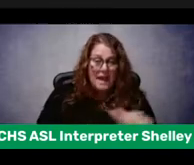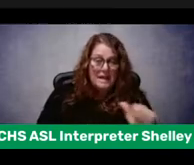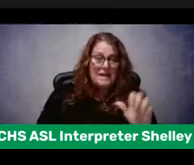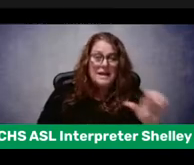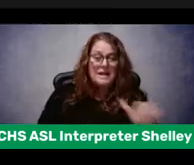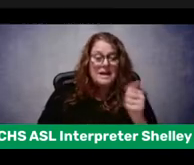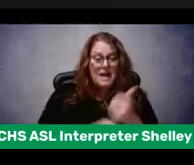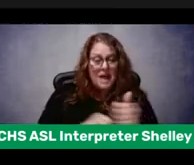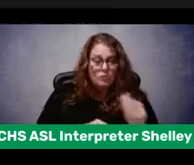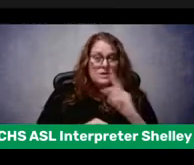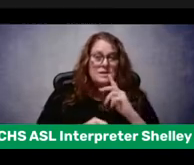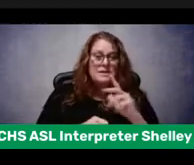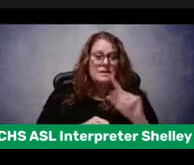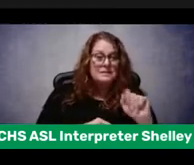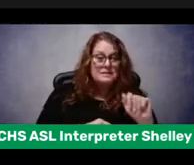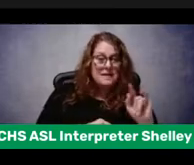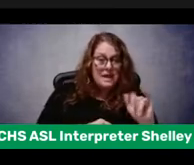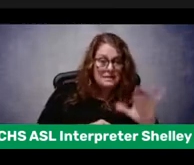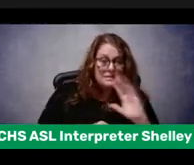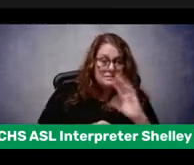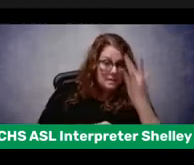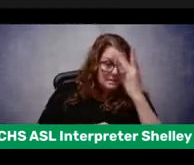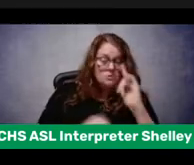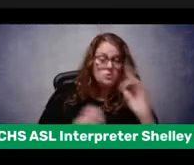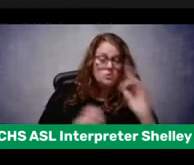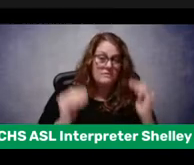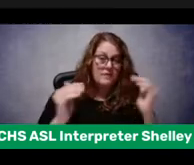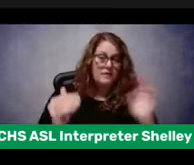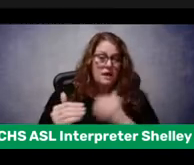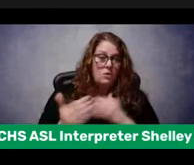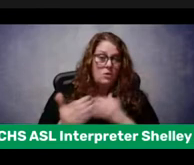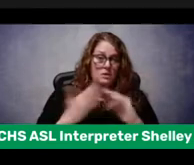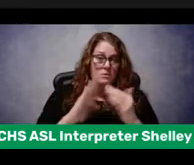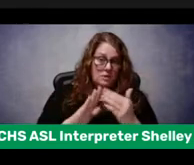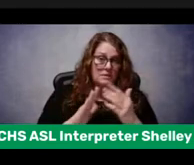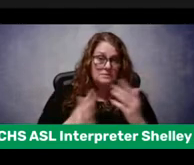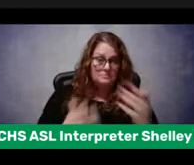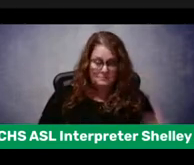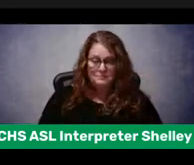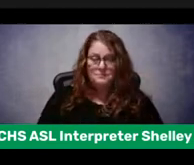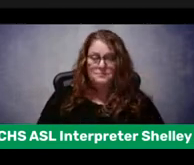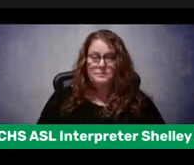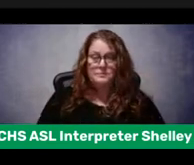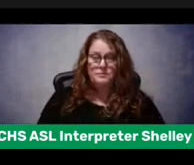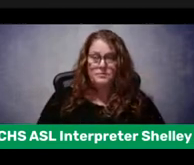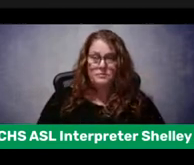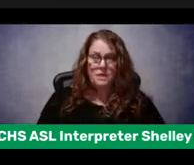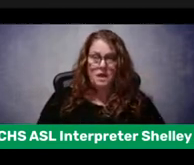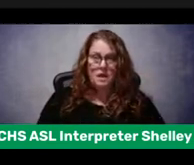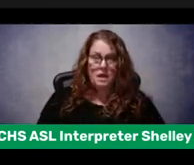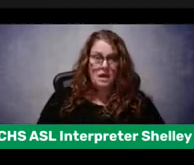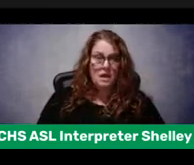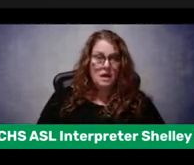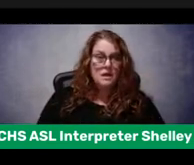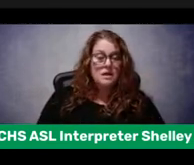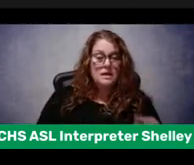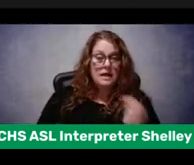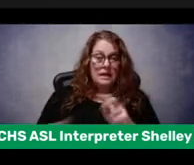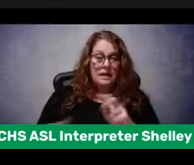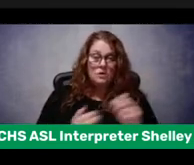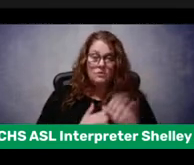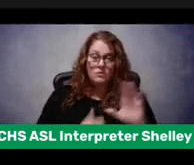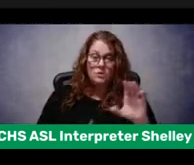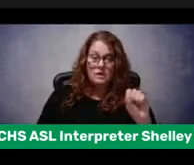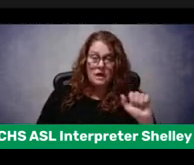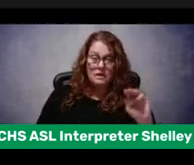that makes sense to advance our communities forward. Can I kick it over to Cosmos and